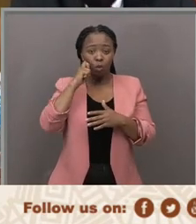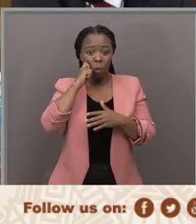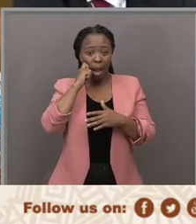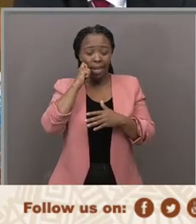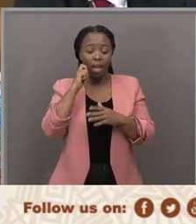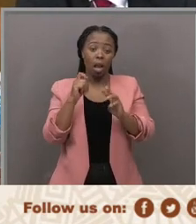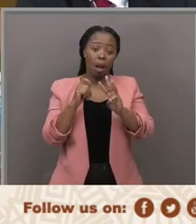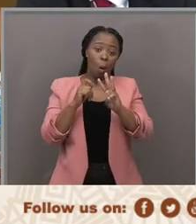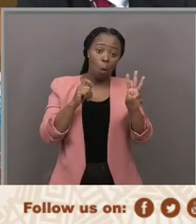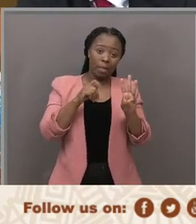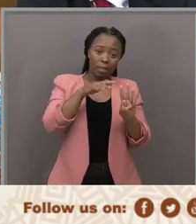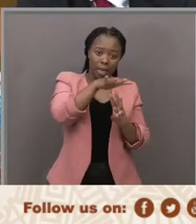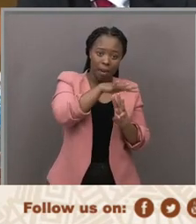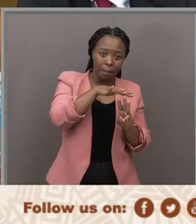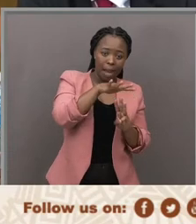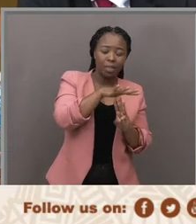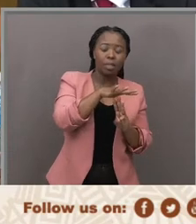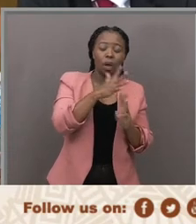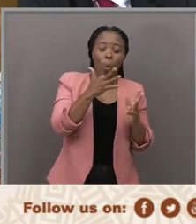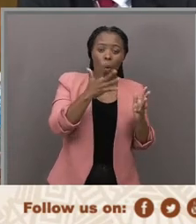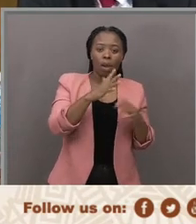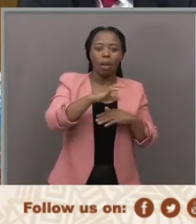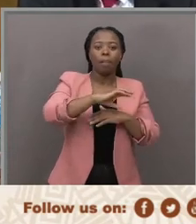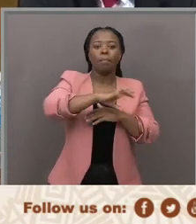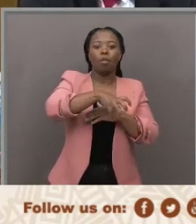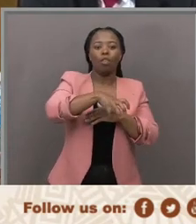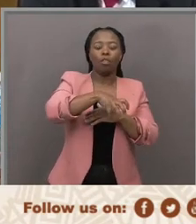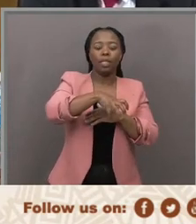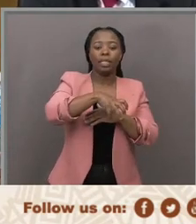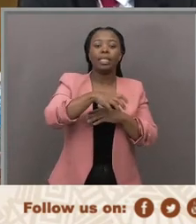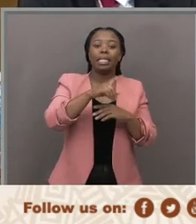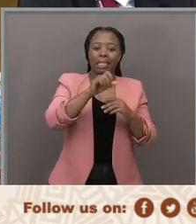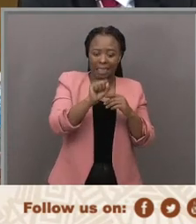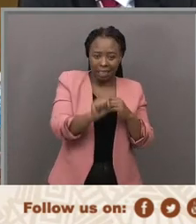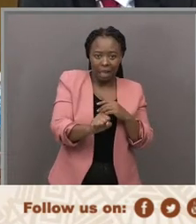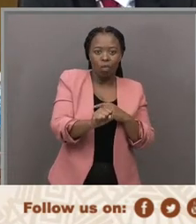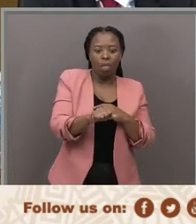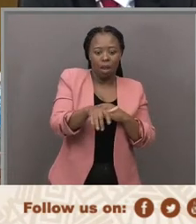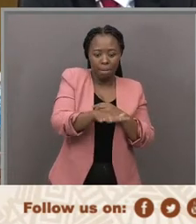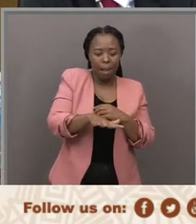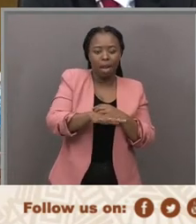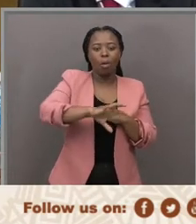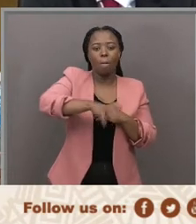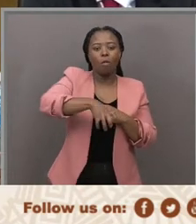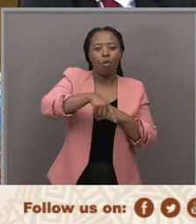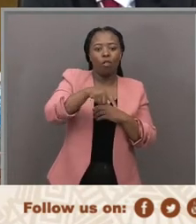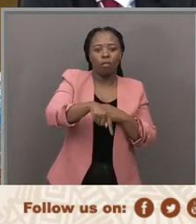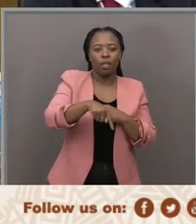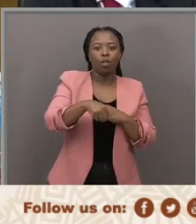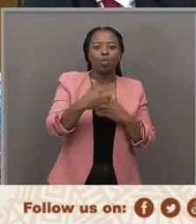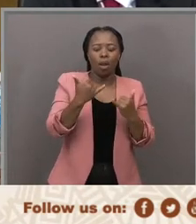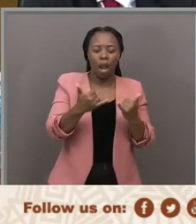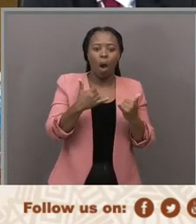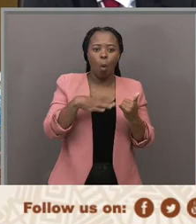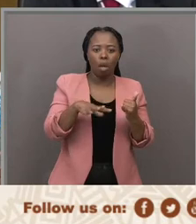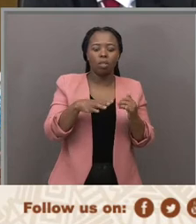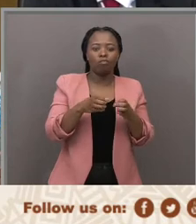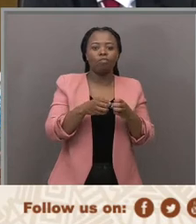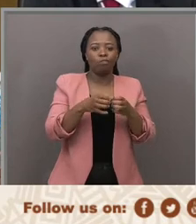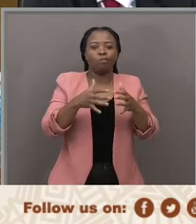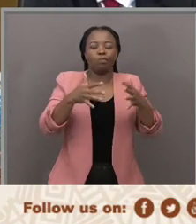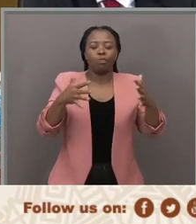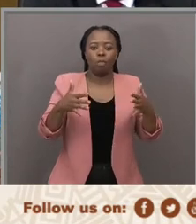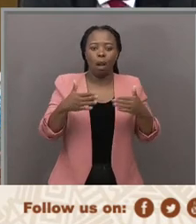part of our province, and in the southern part of our province. We are going ahead with expanding the footprint of the